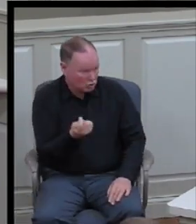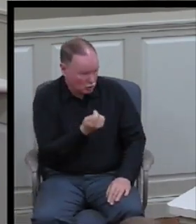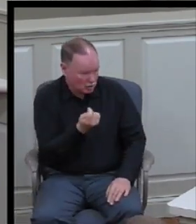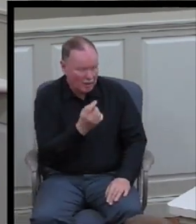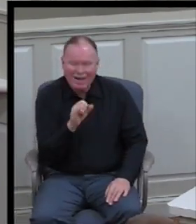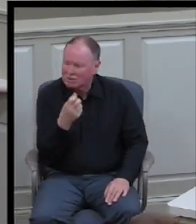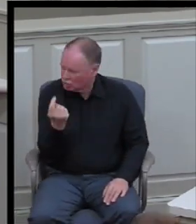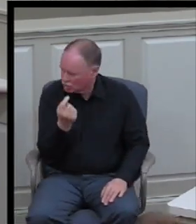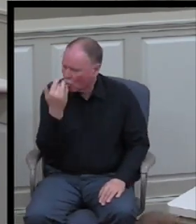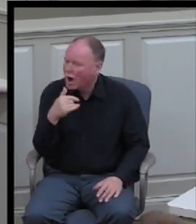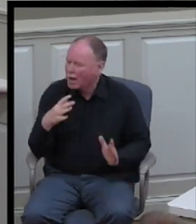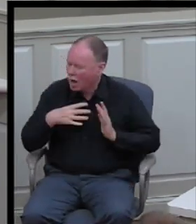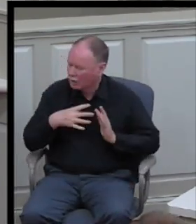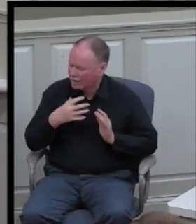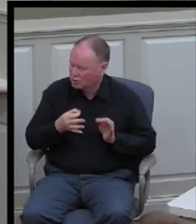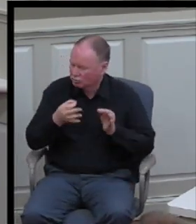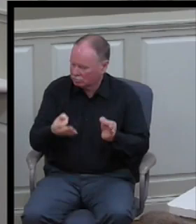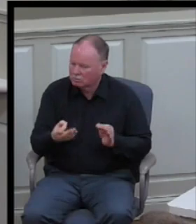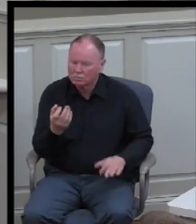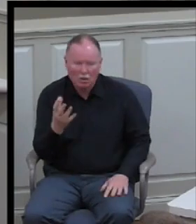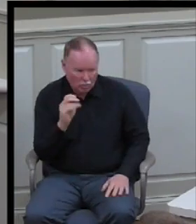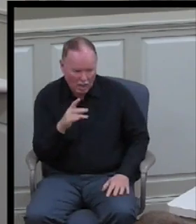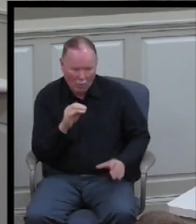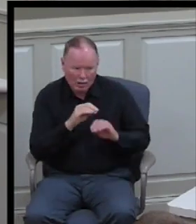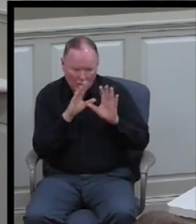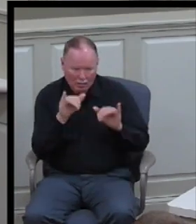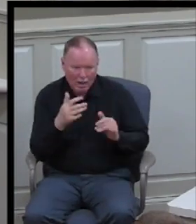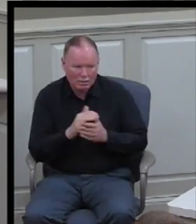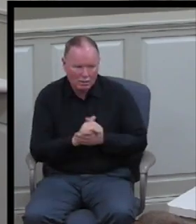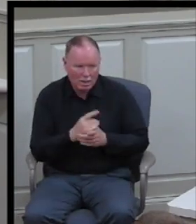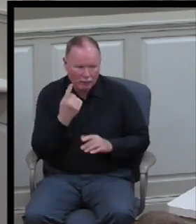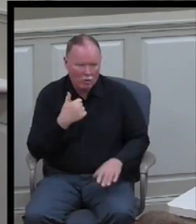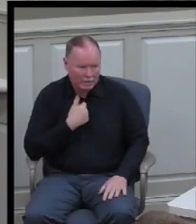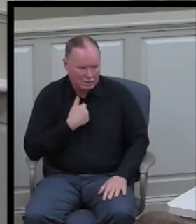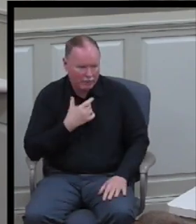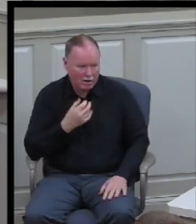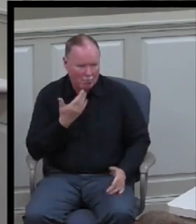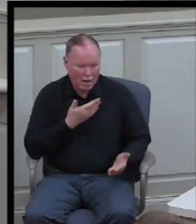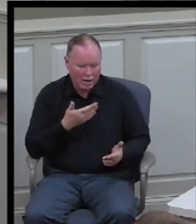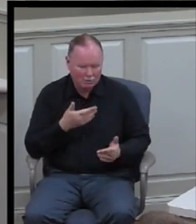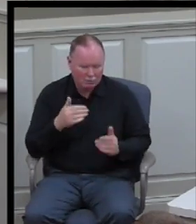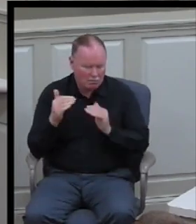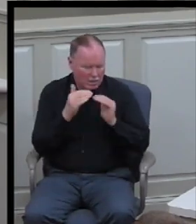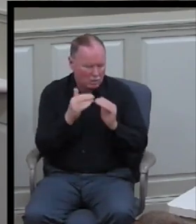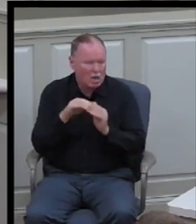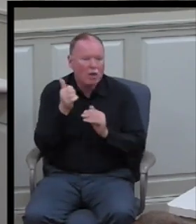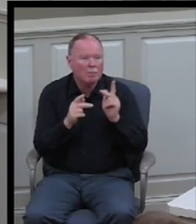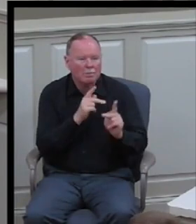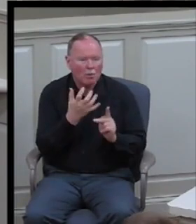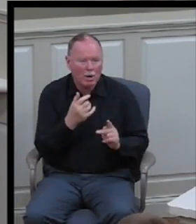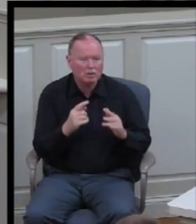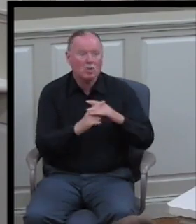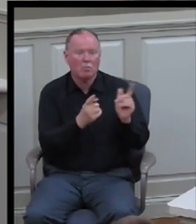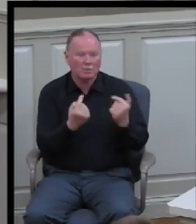Tuesday because of the holiday. Yep. I wanted to clarify that, both for myself, my fellow commissioners, and anybody out there that wants to show